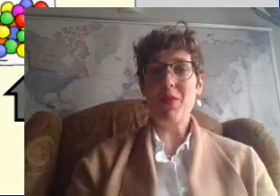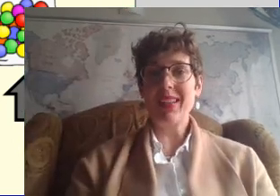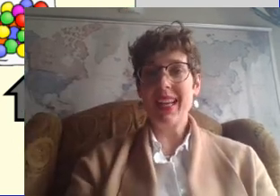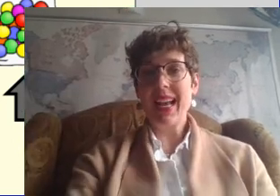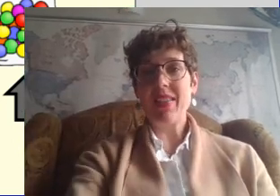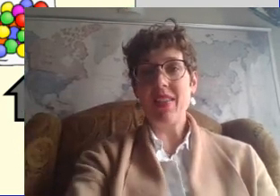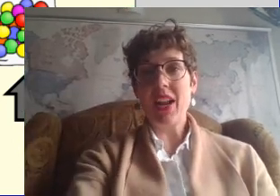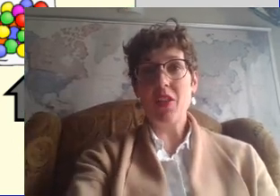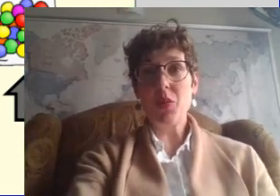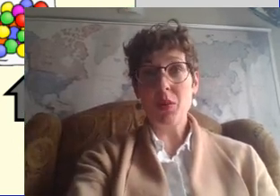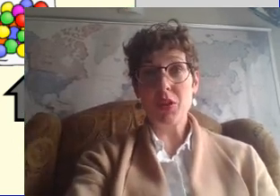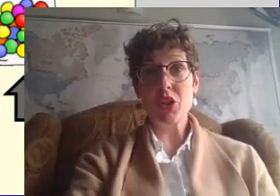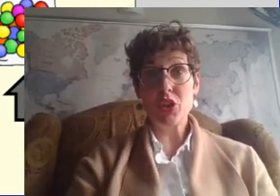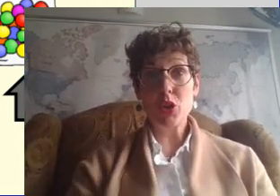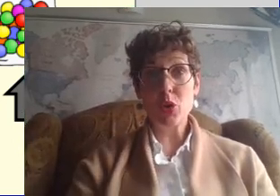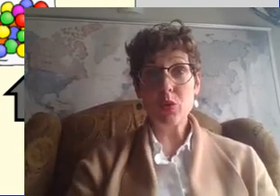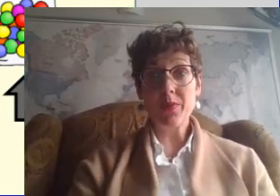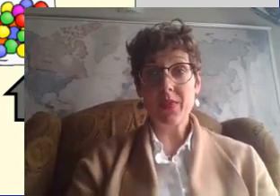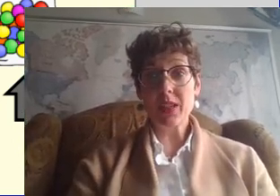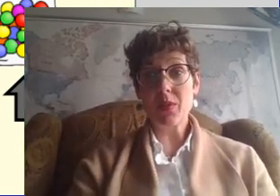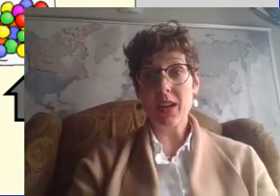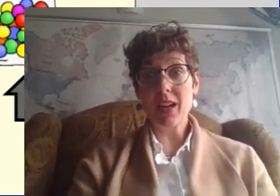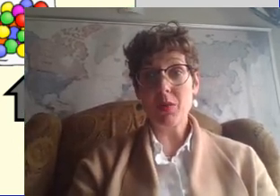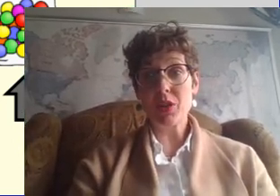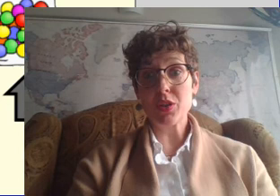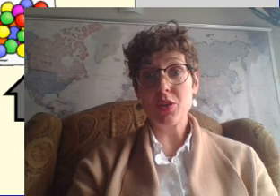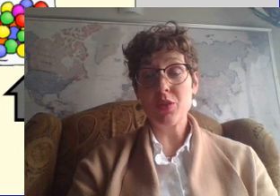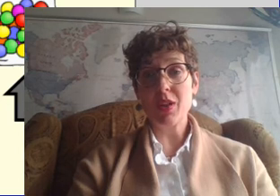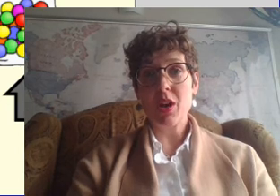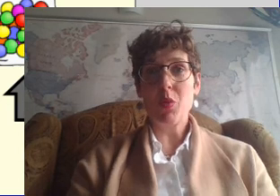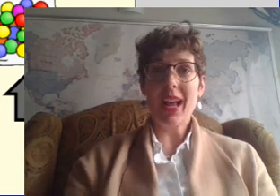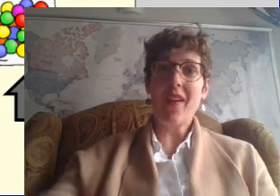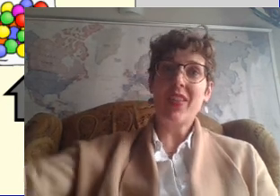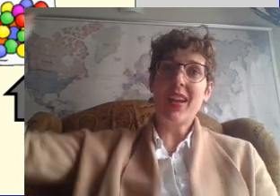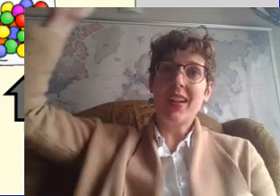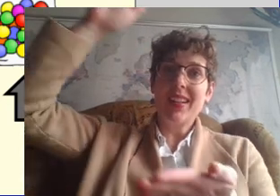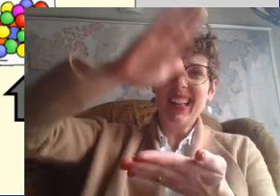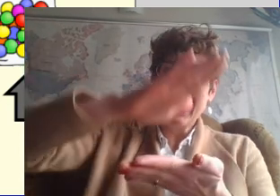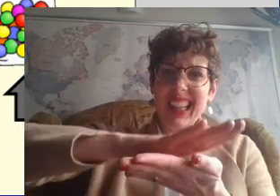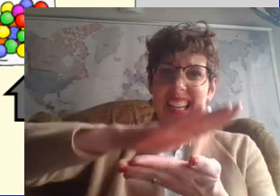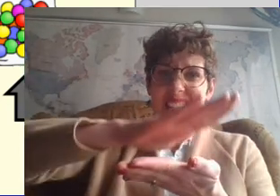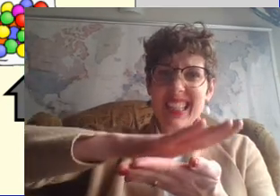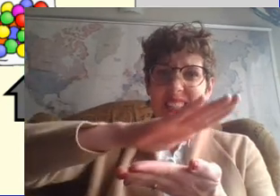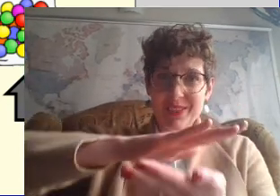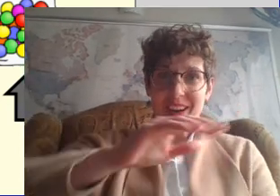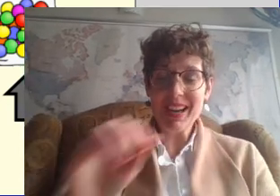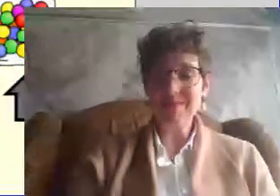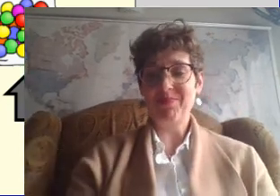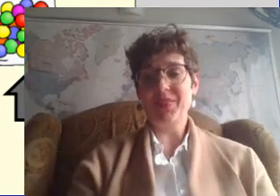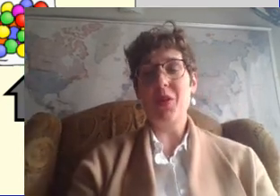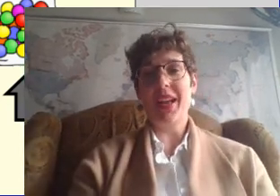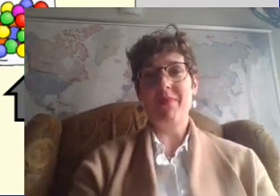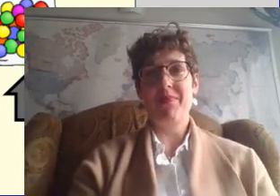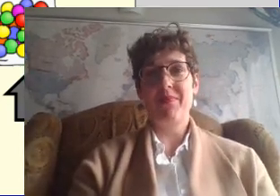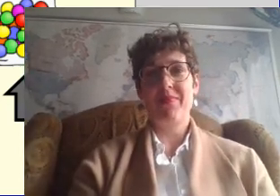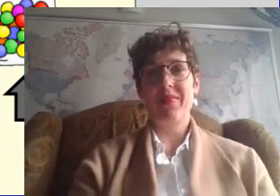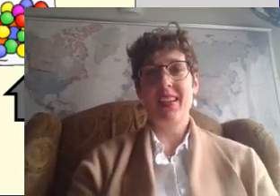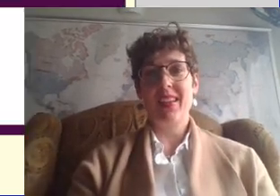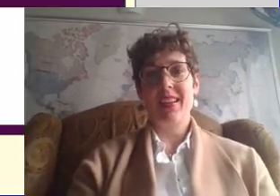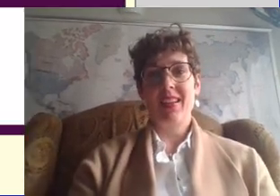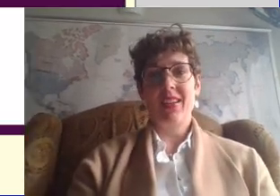Remember that one? And then that other one with just two, this one right here with just two, would have the least, right? Okay.